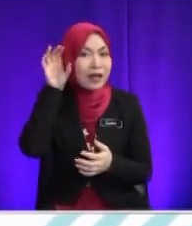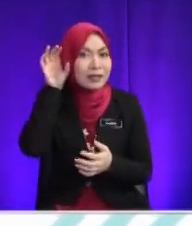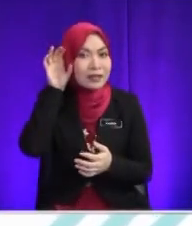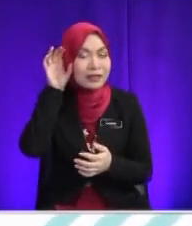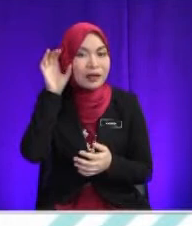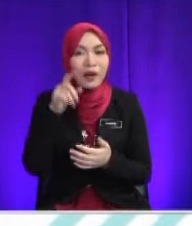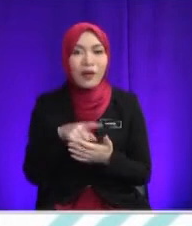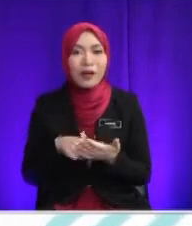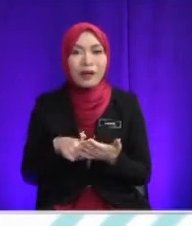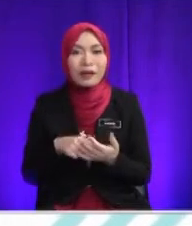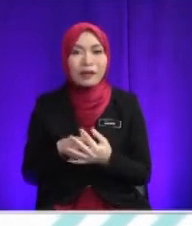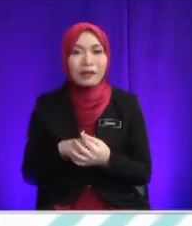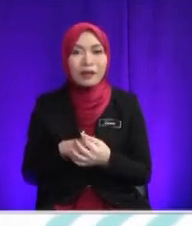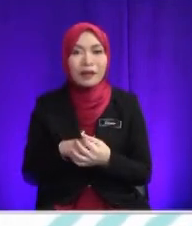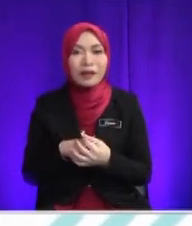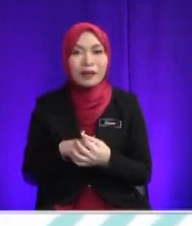2.